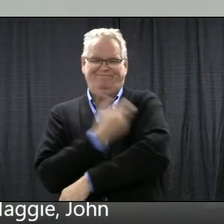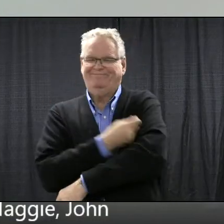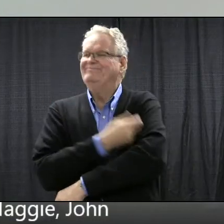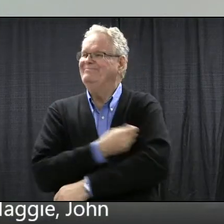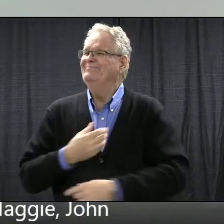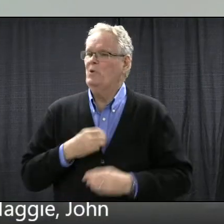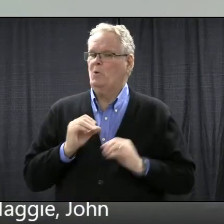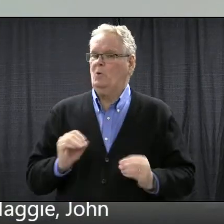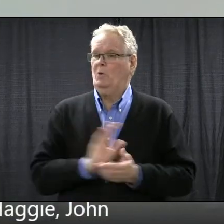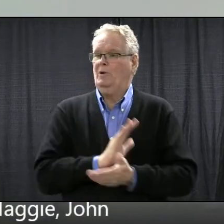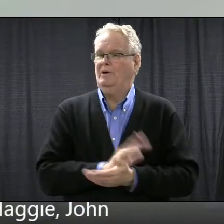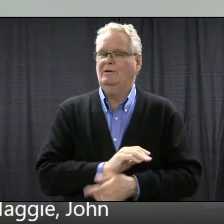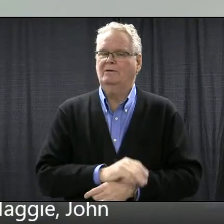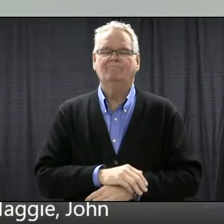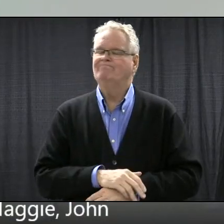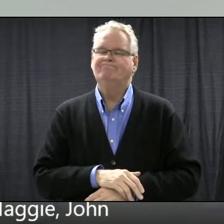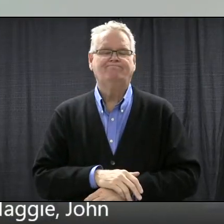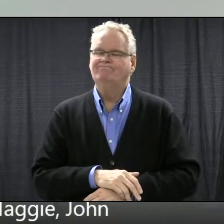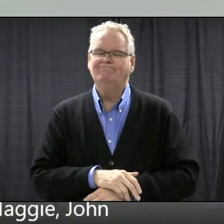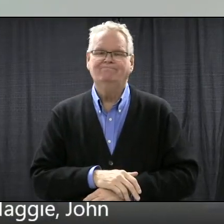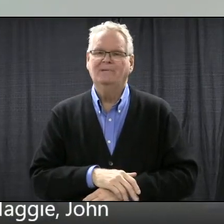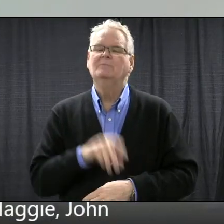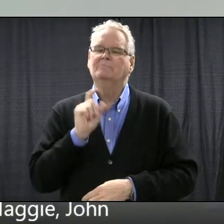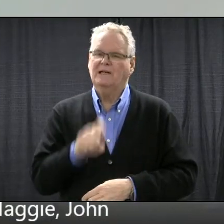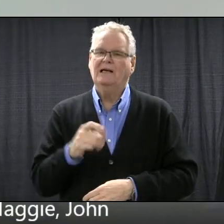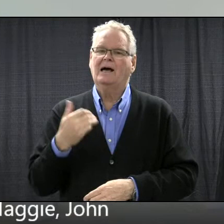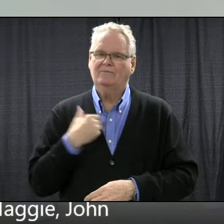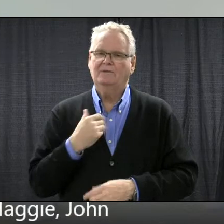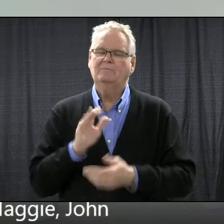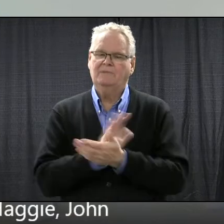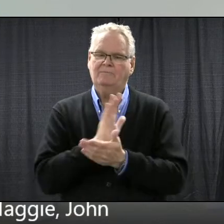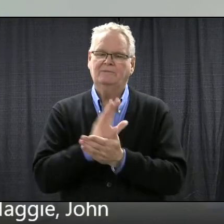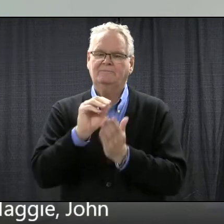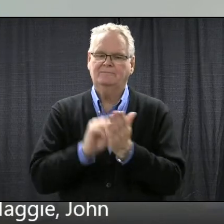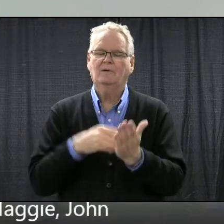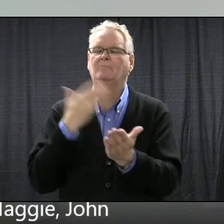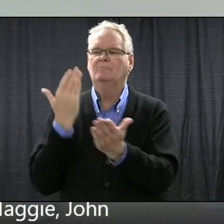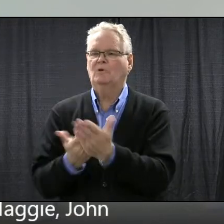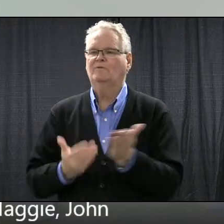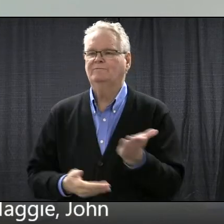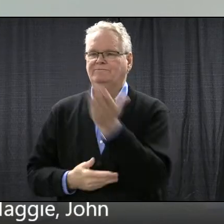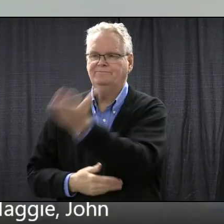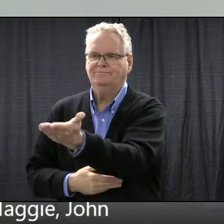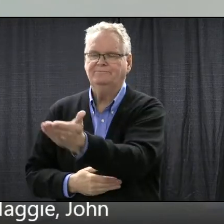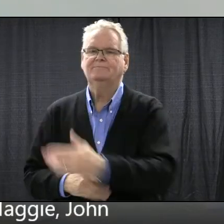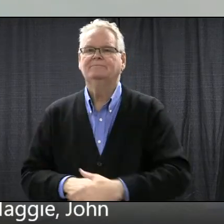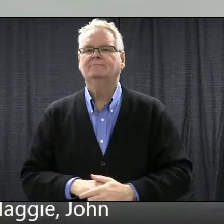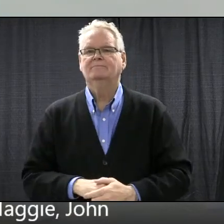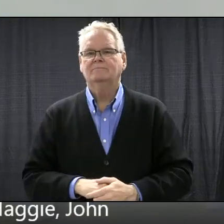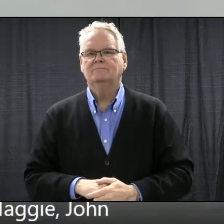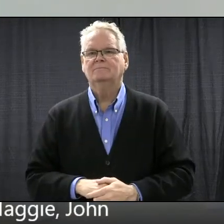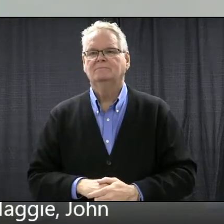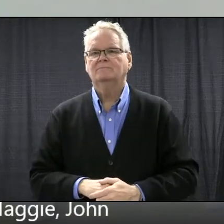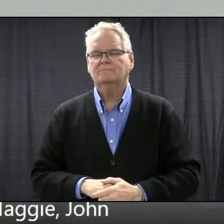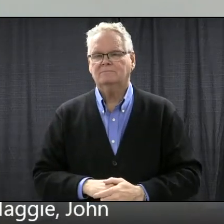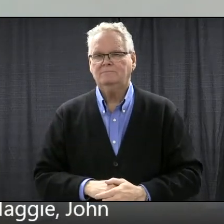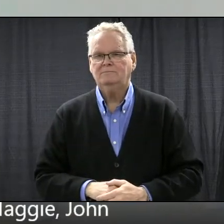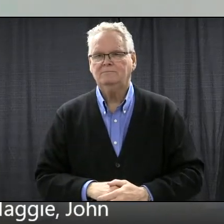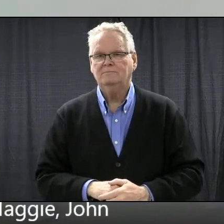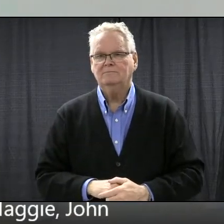retrospectively. At the very least, we can identify locations of